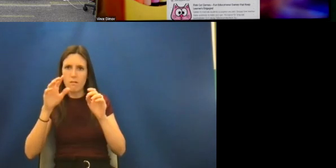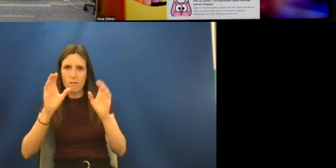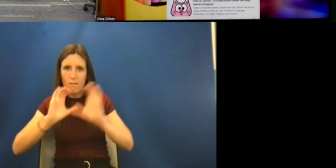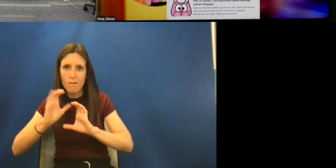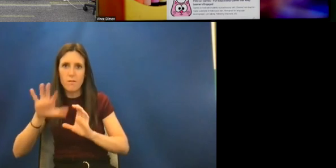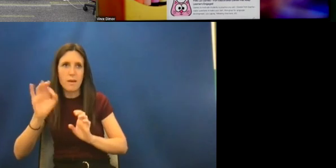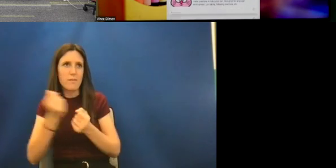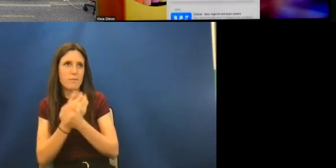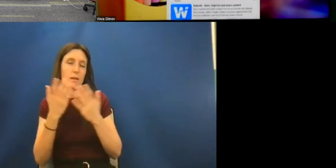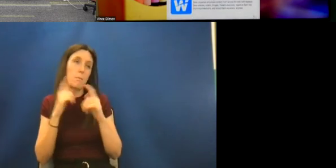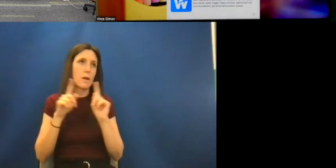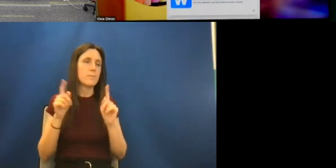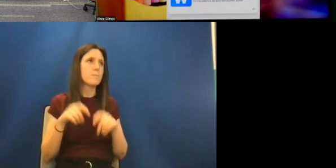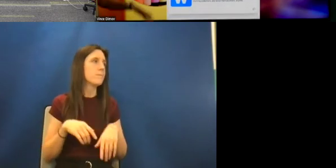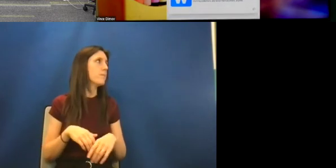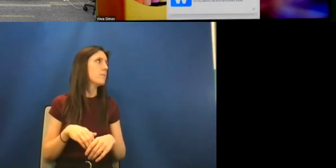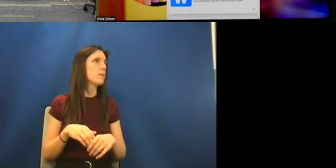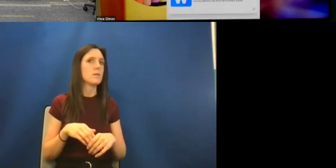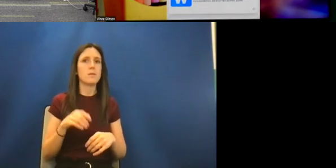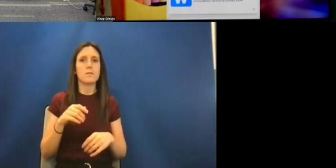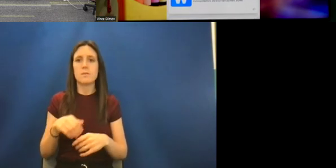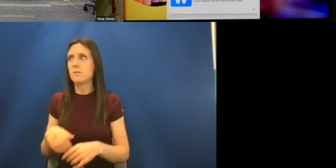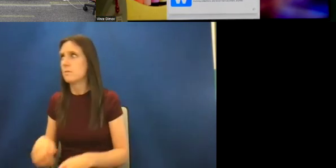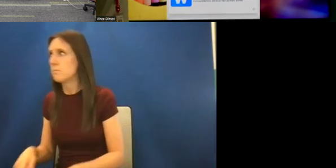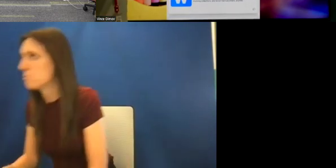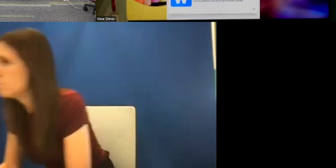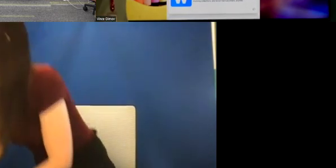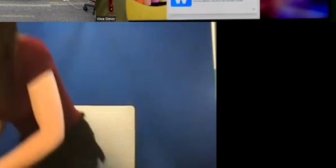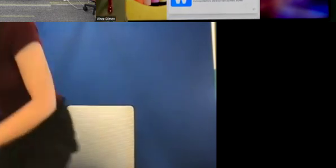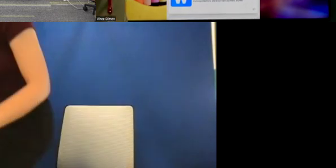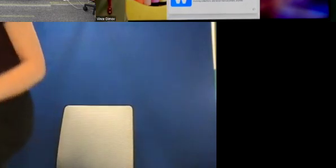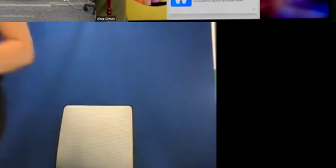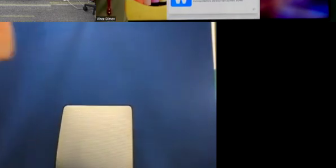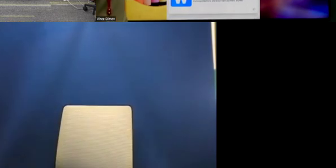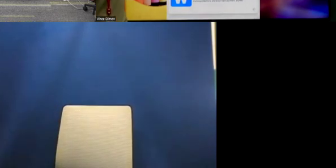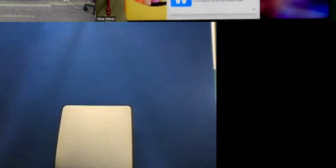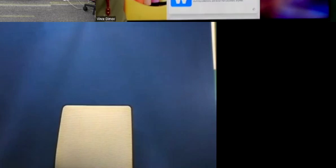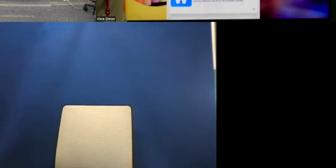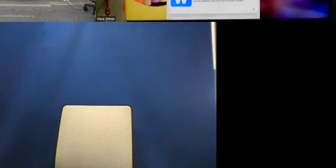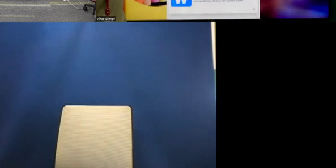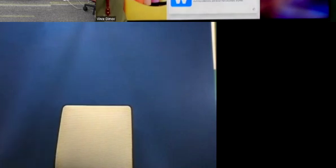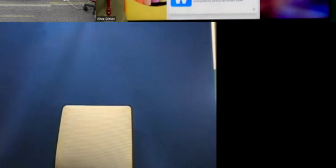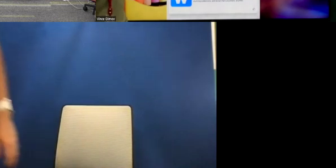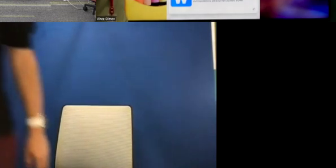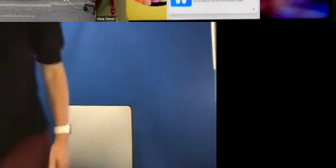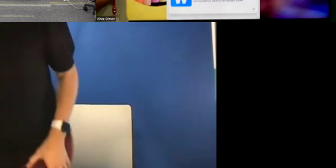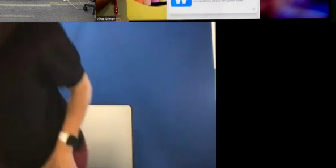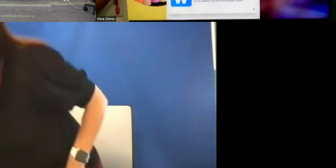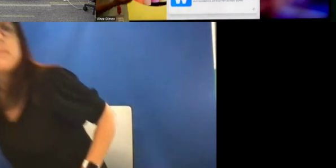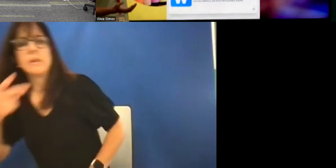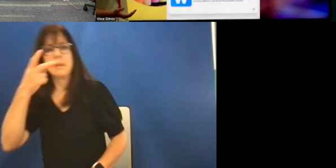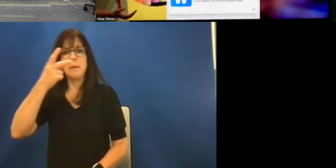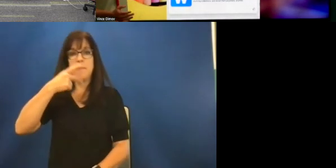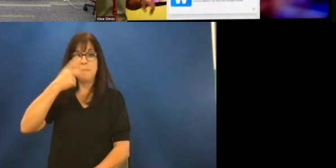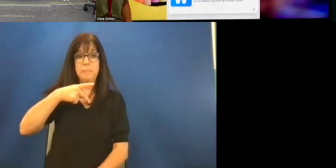so Canva's awesome. A few more things that I love. Pink Cat games. Has anybody played Pink Cat games or seen me play it with a